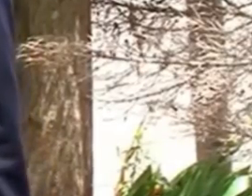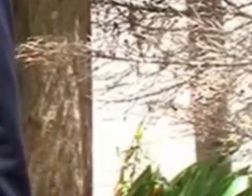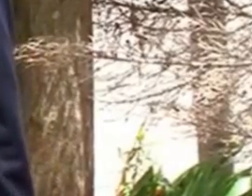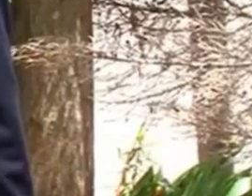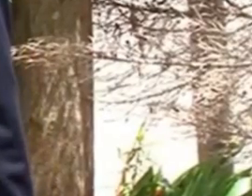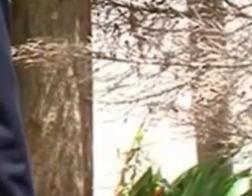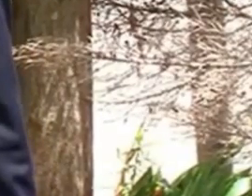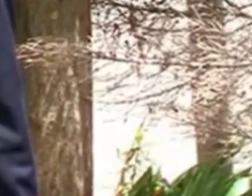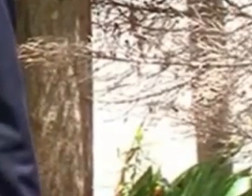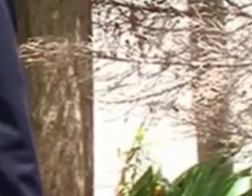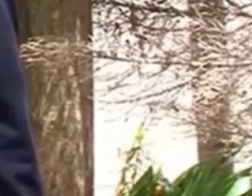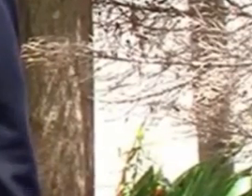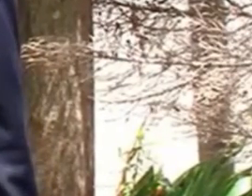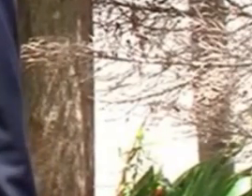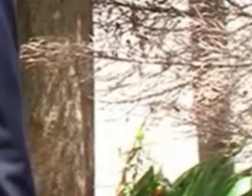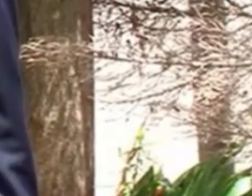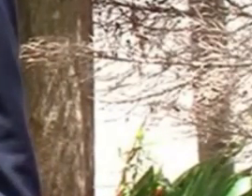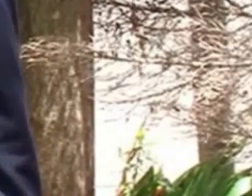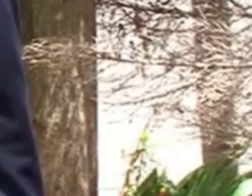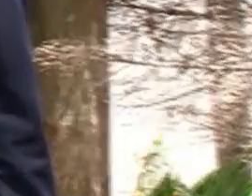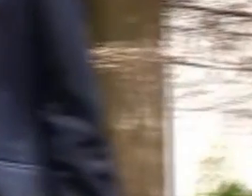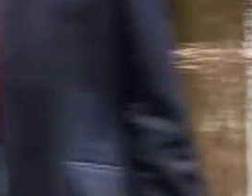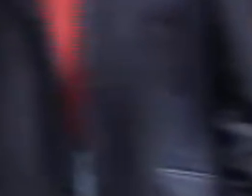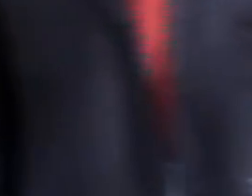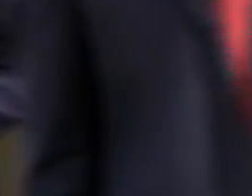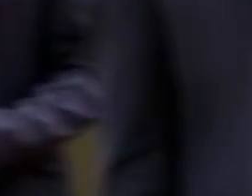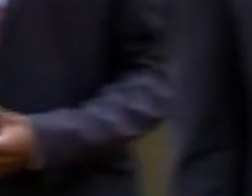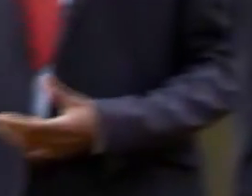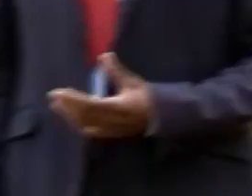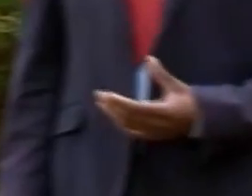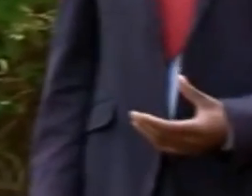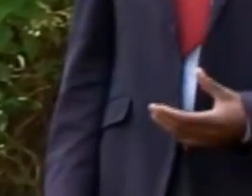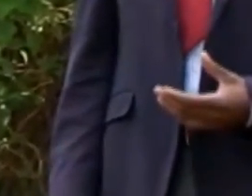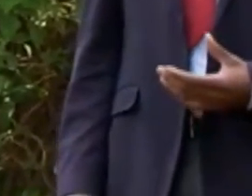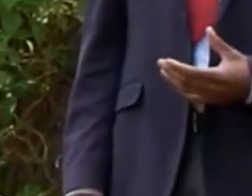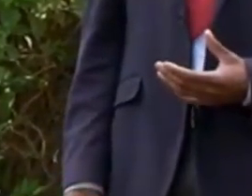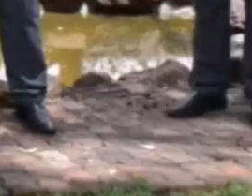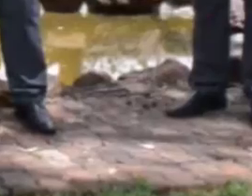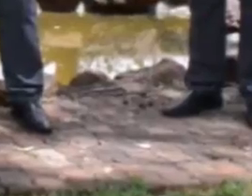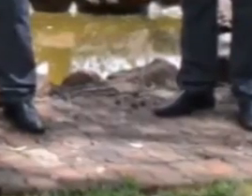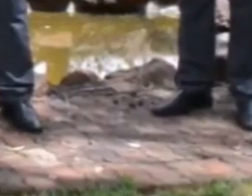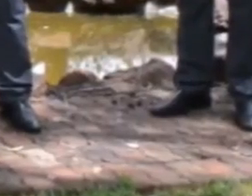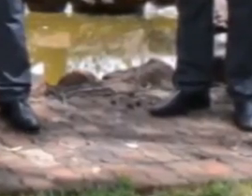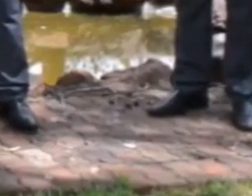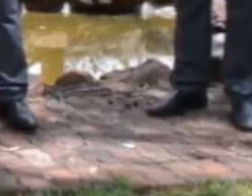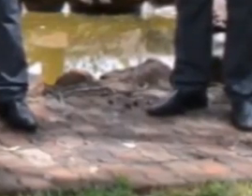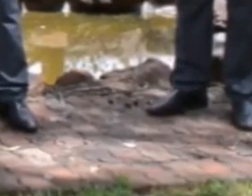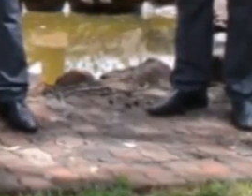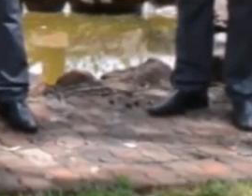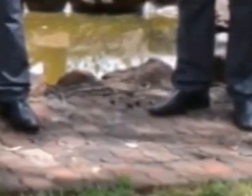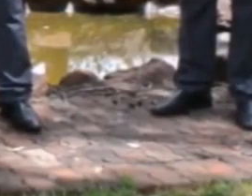sons and daughters of God. We are the generation that should reign